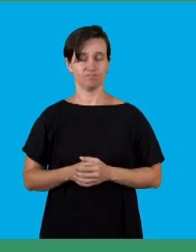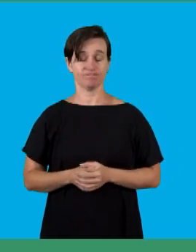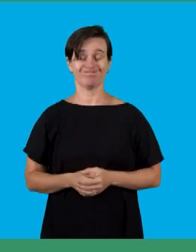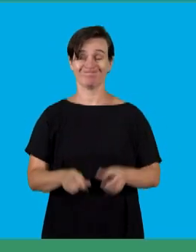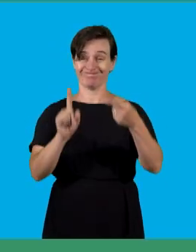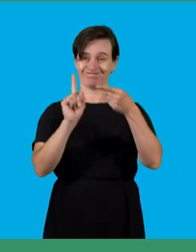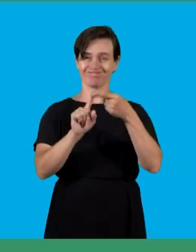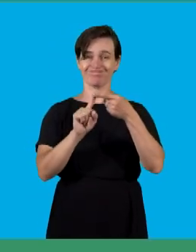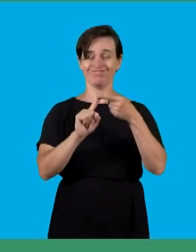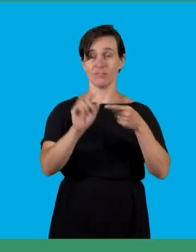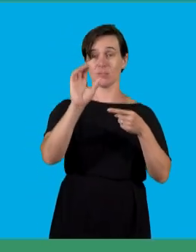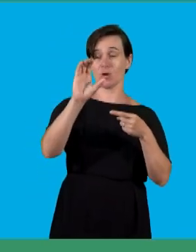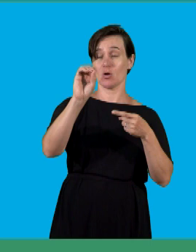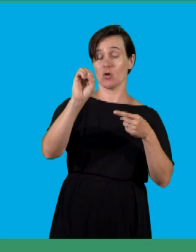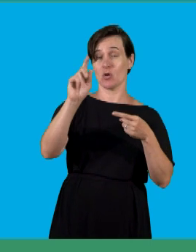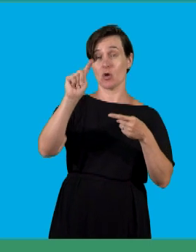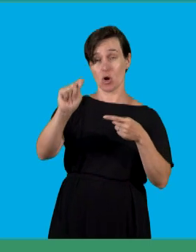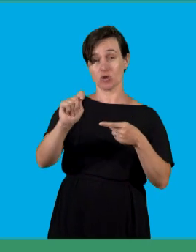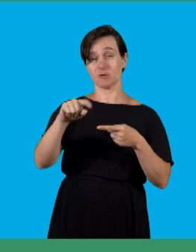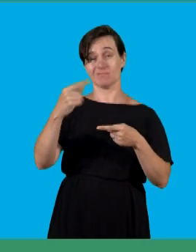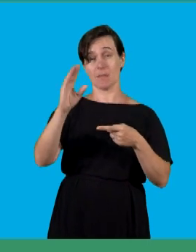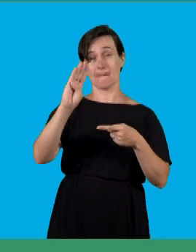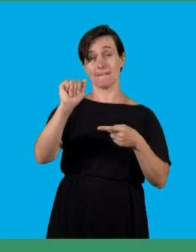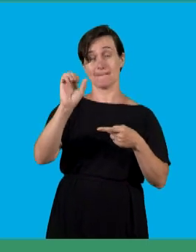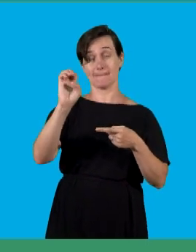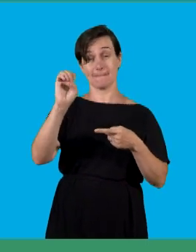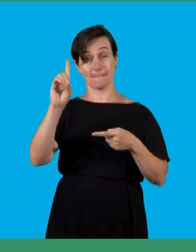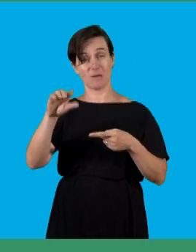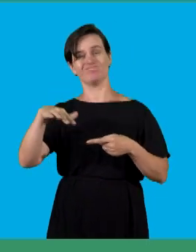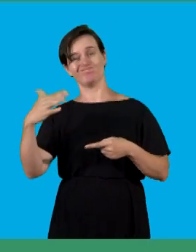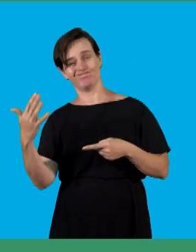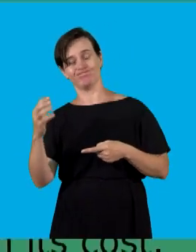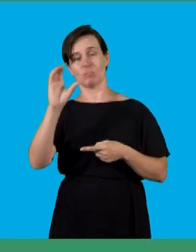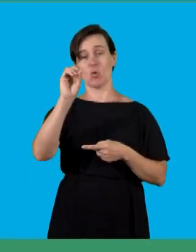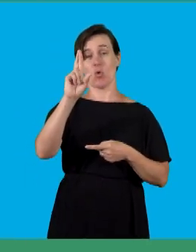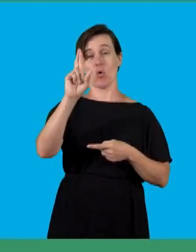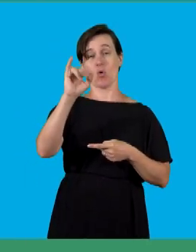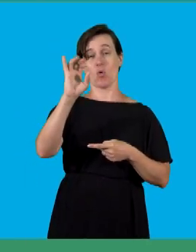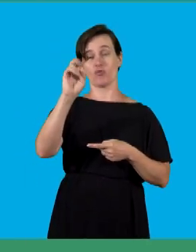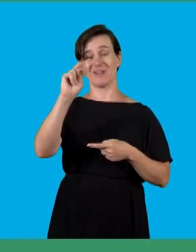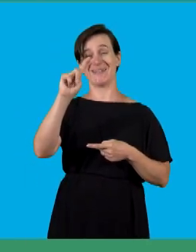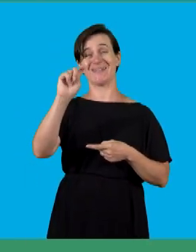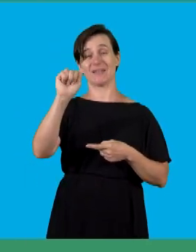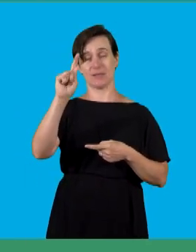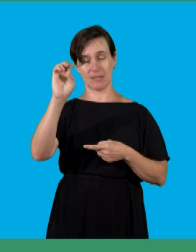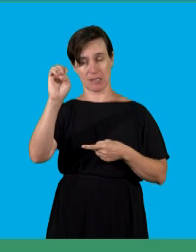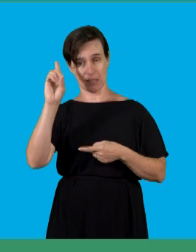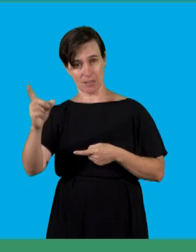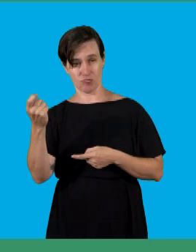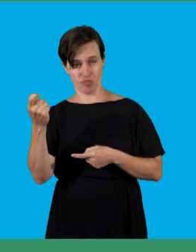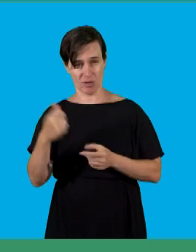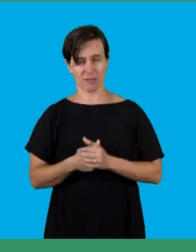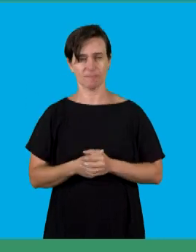is called cost-based or orientated pricing, meaning the same thing.